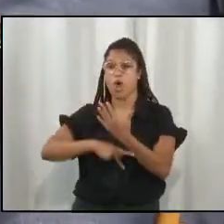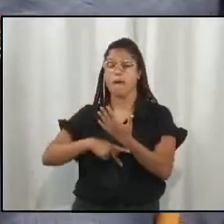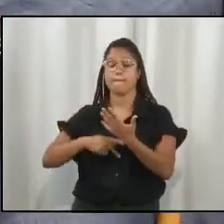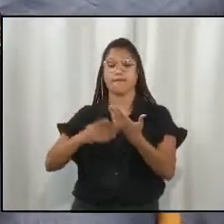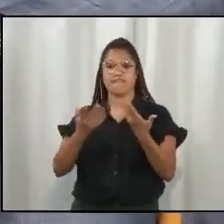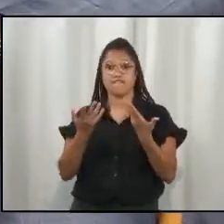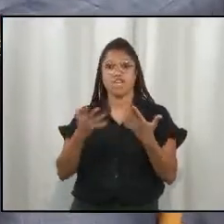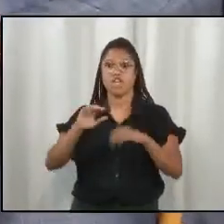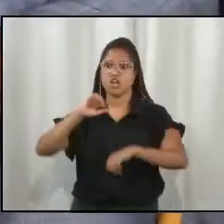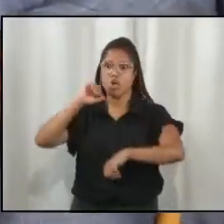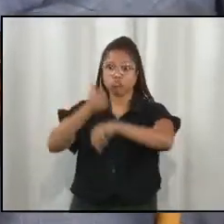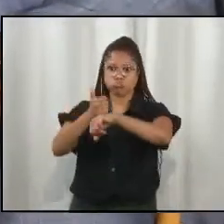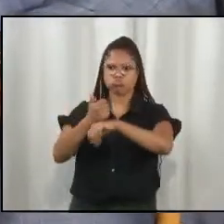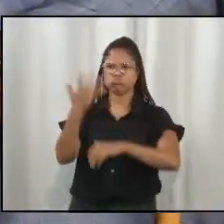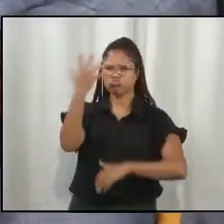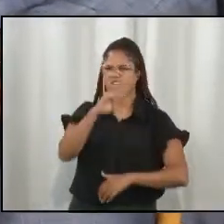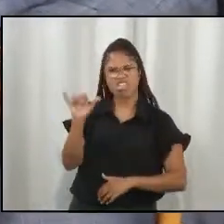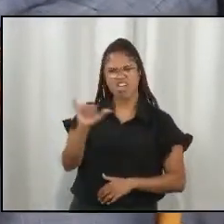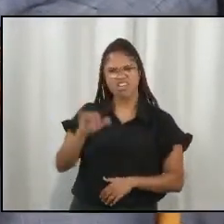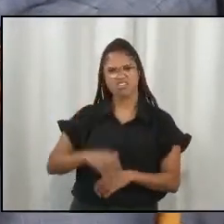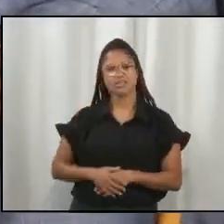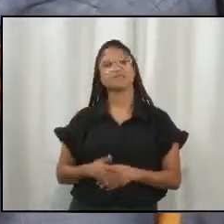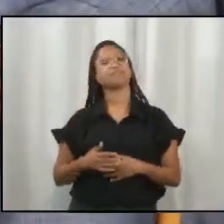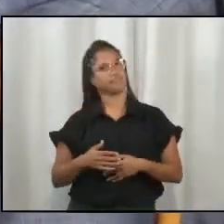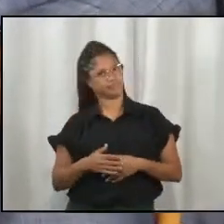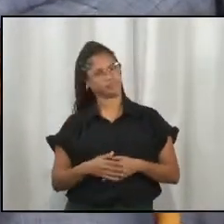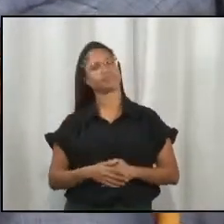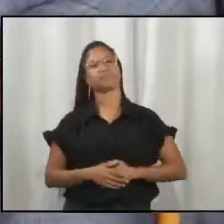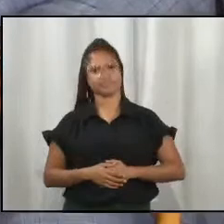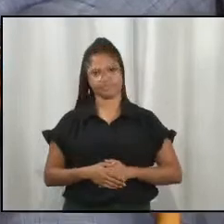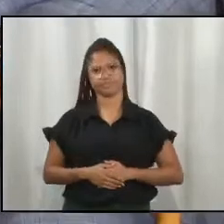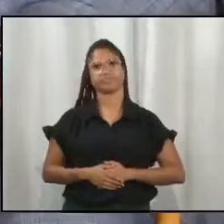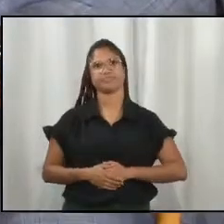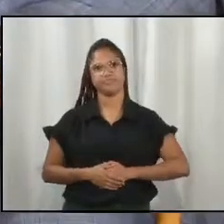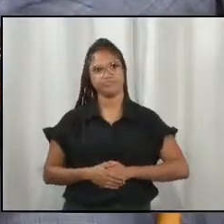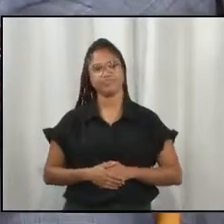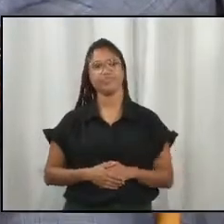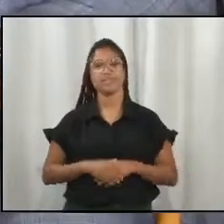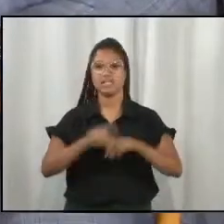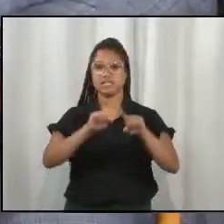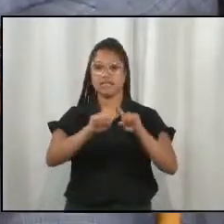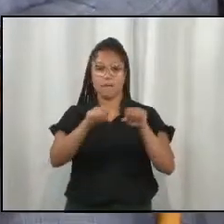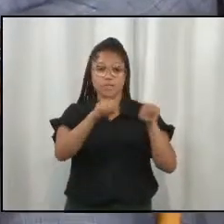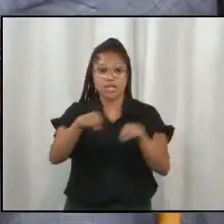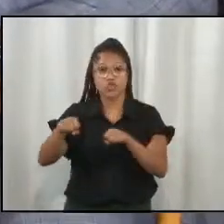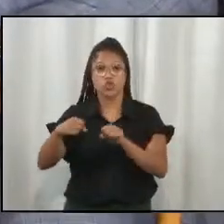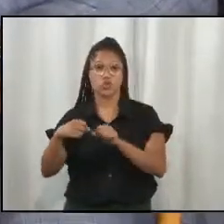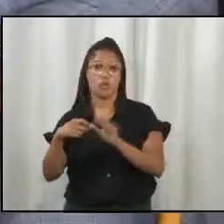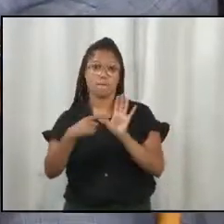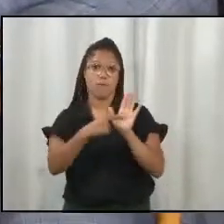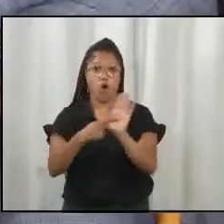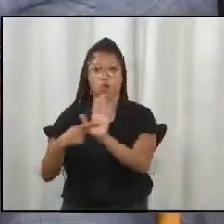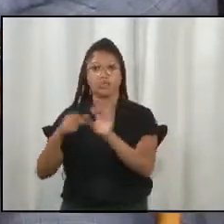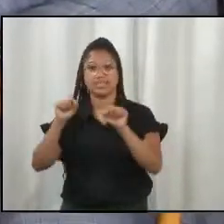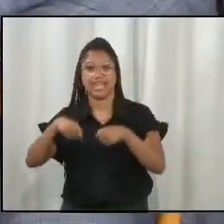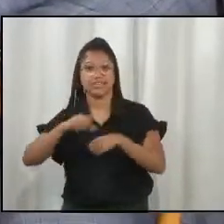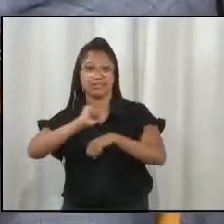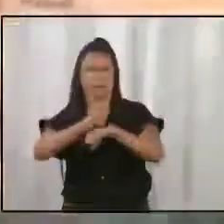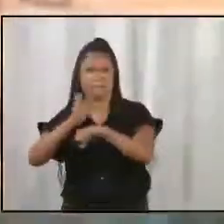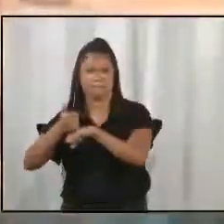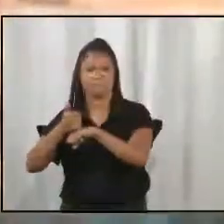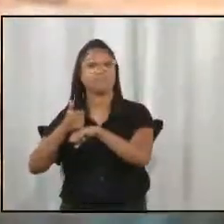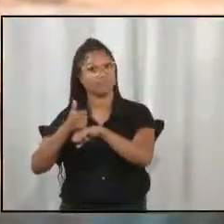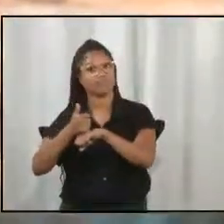here in the city of Long Beach? Yeah, so there's definitely a very wide range of potential program models when we're talking about tiny home shelters. It's everything